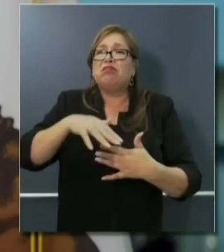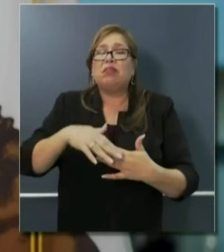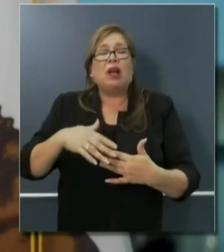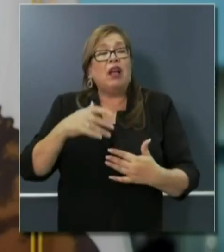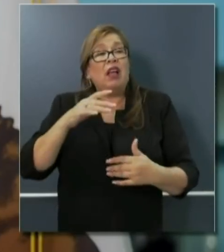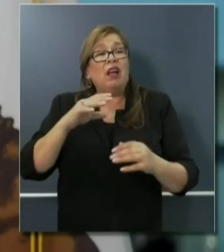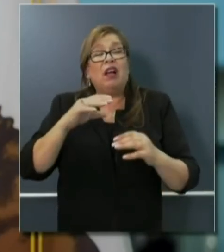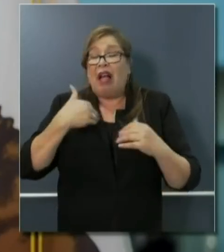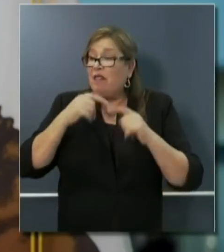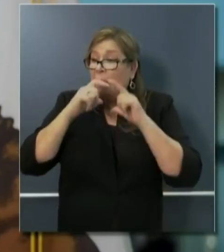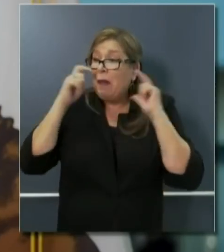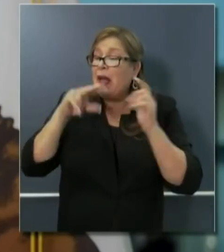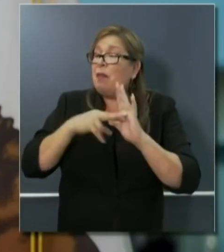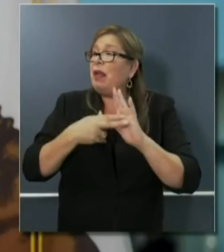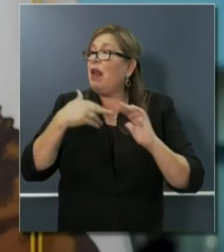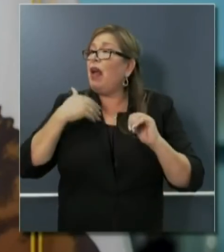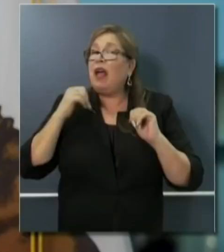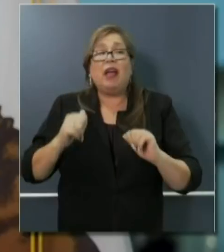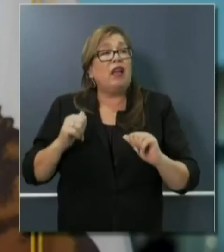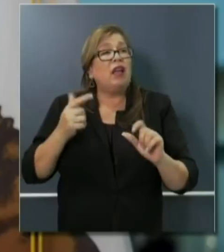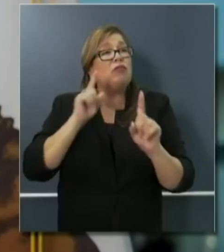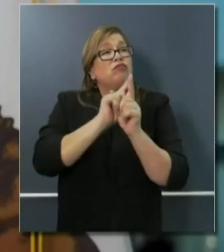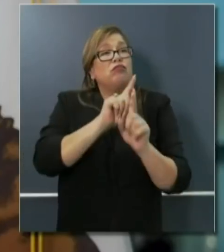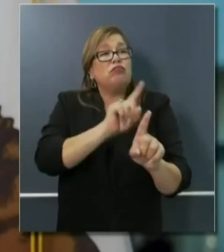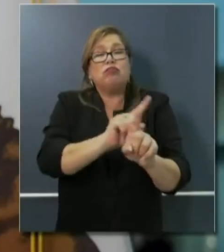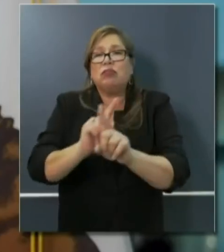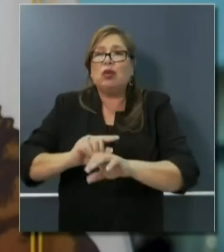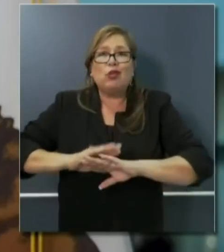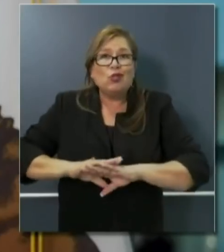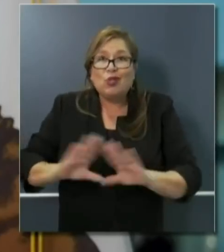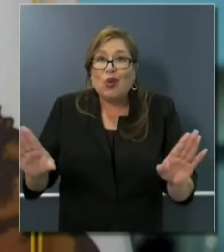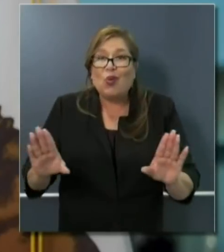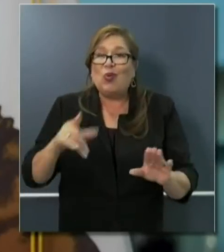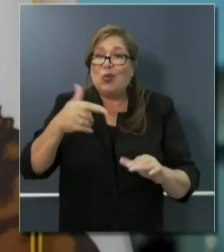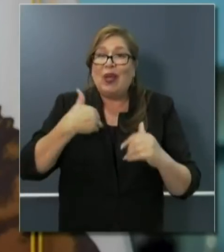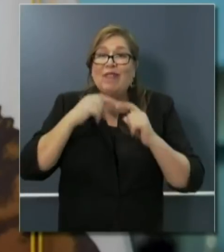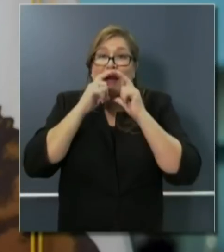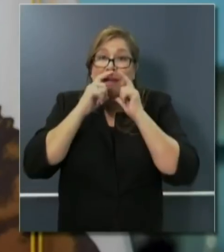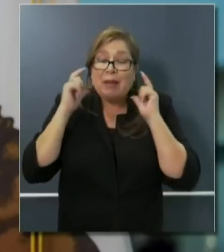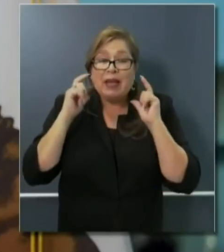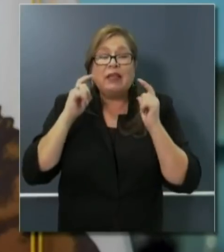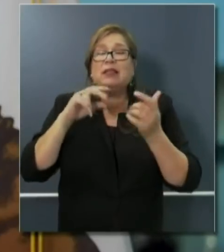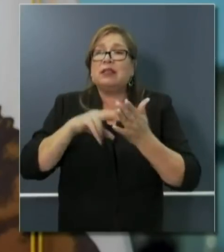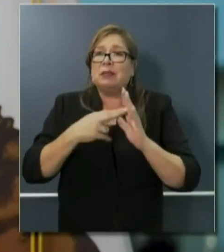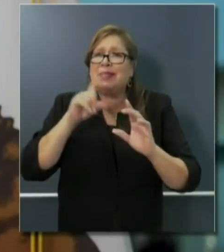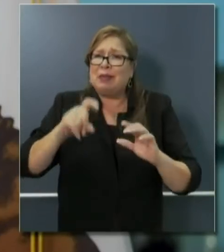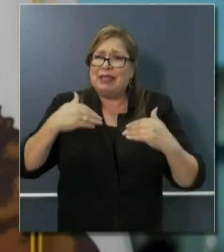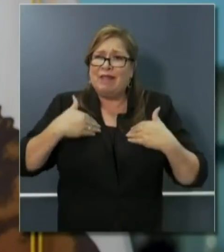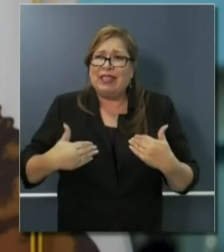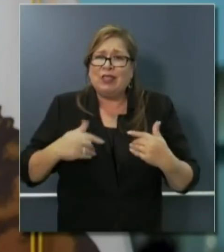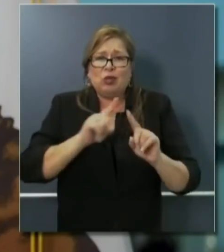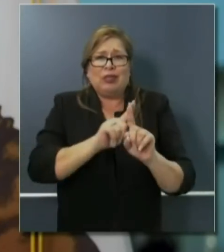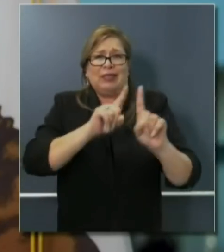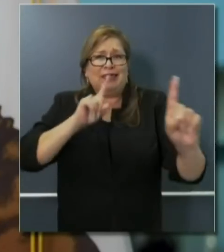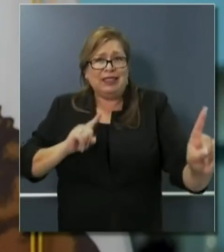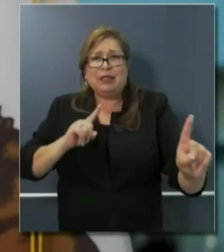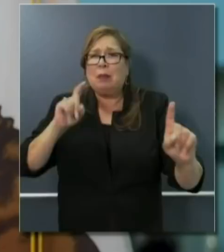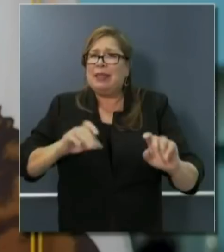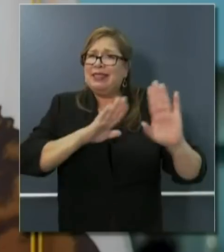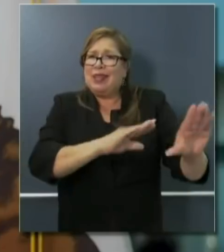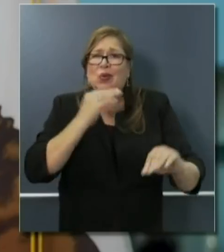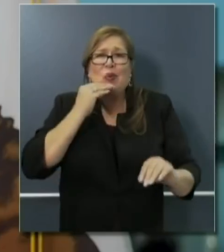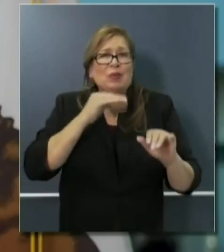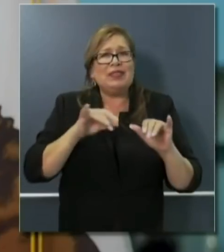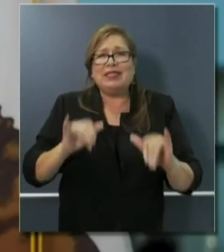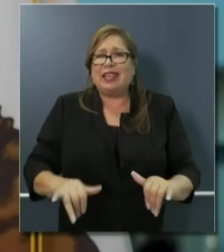call to get folks to find N95 masks or surgical masks and pull them away or compete against